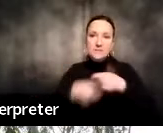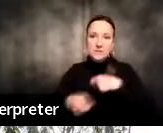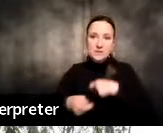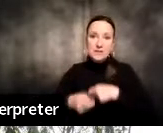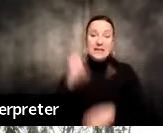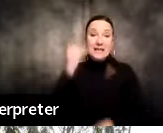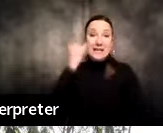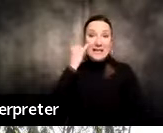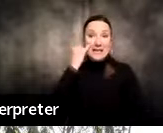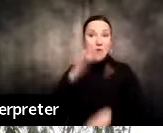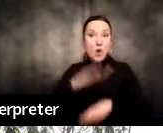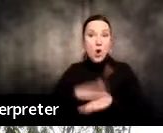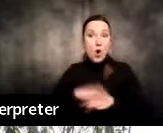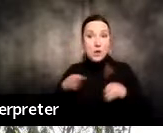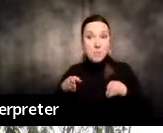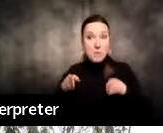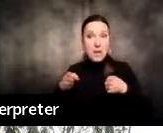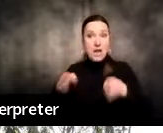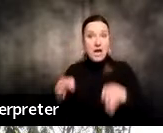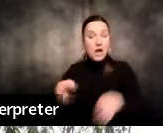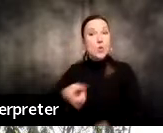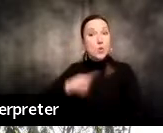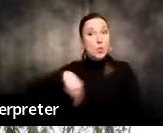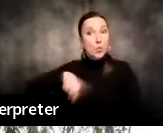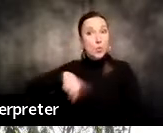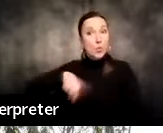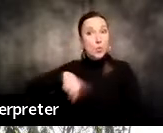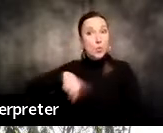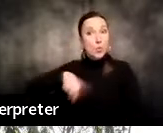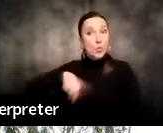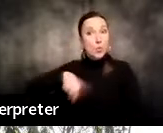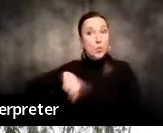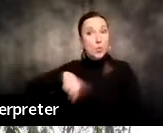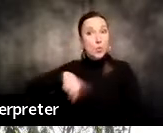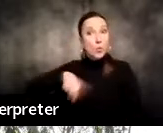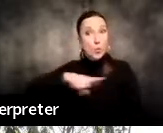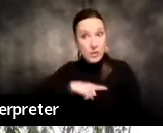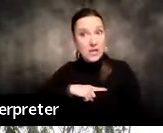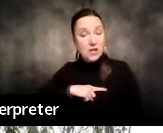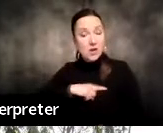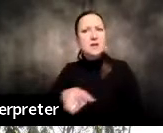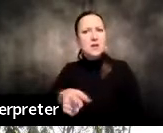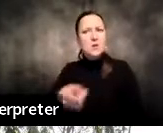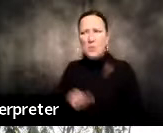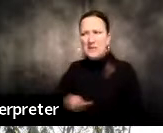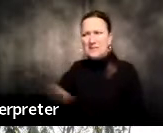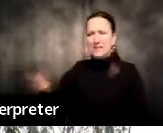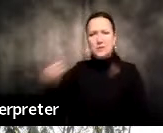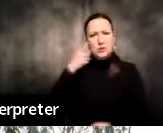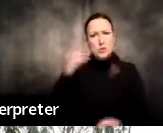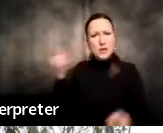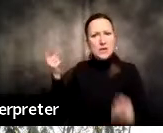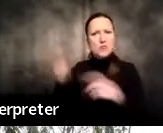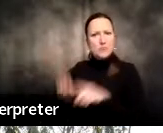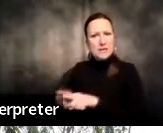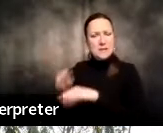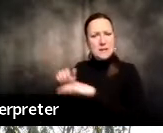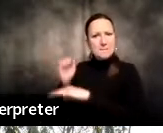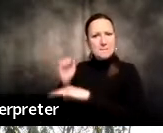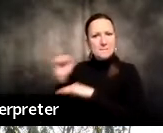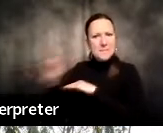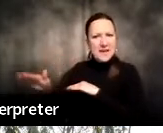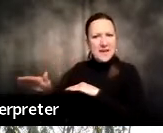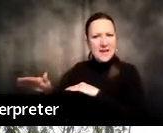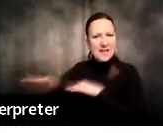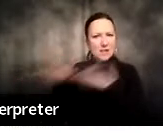we're currently working on, you should have received an agreement and some other information in the mail to tell you